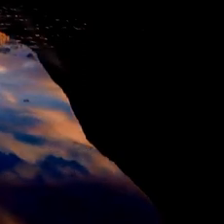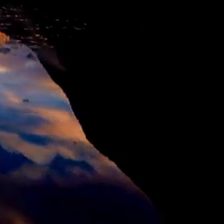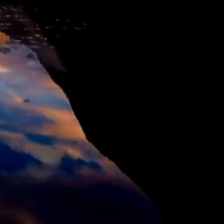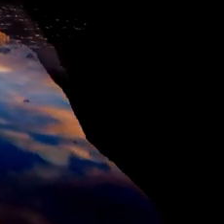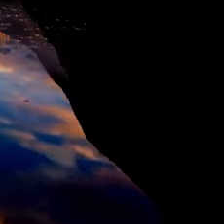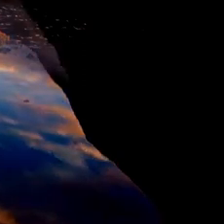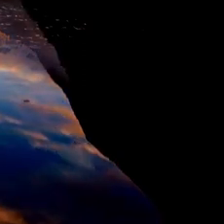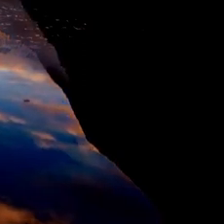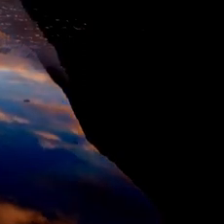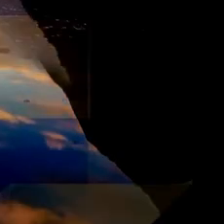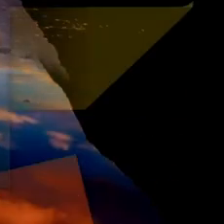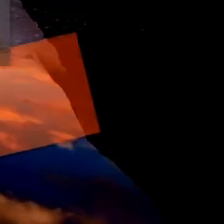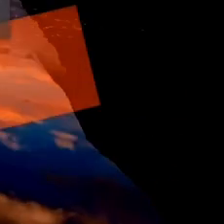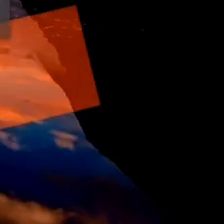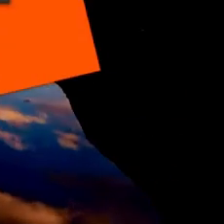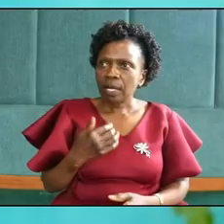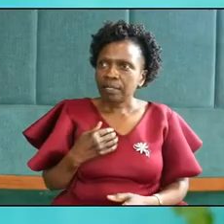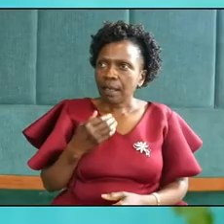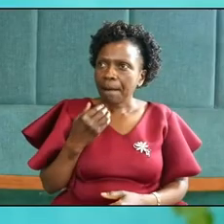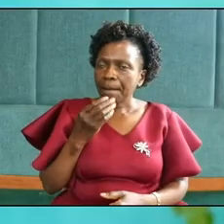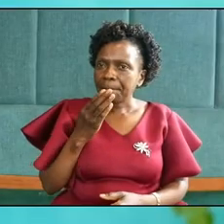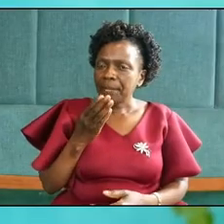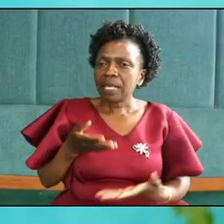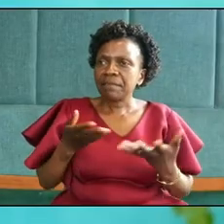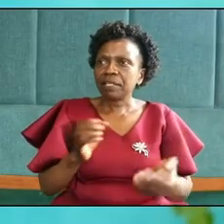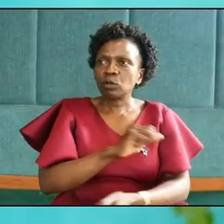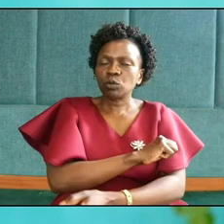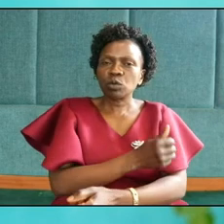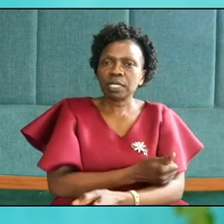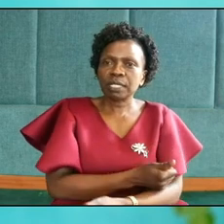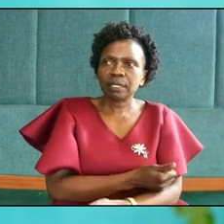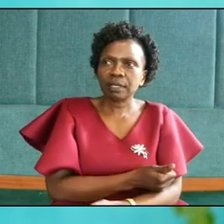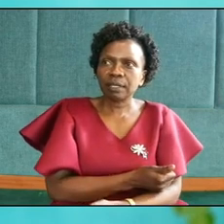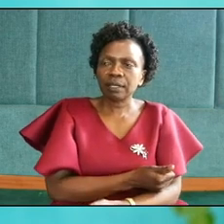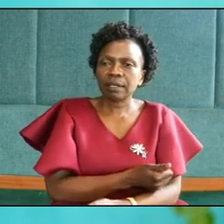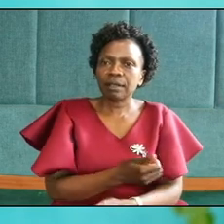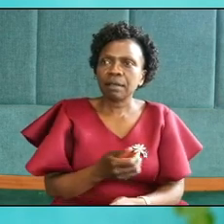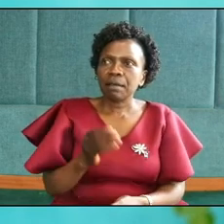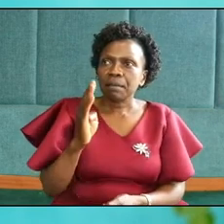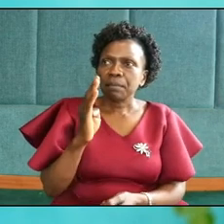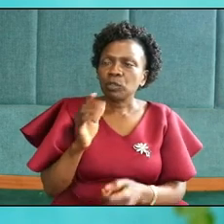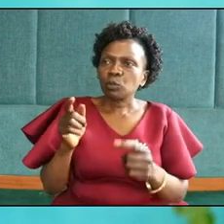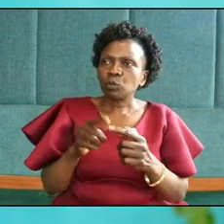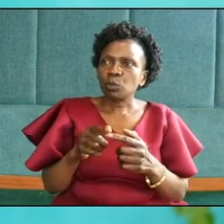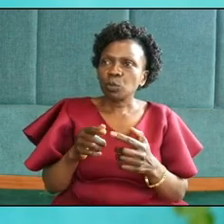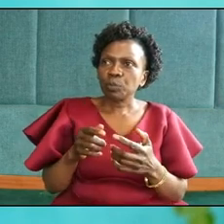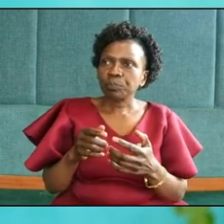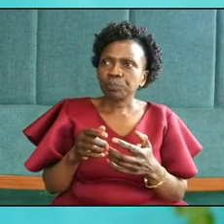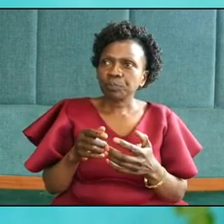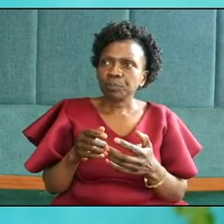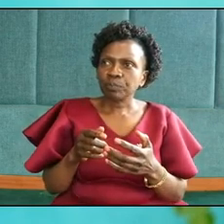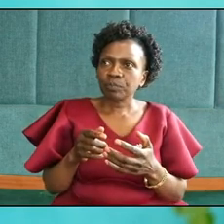minister who has been granted authority by their denomination to export